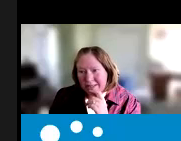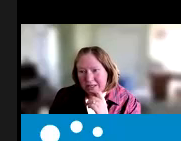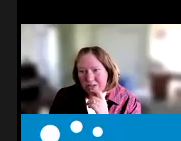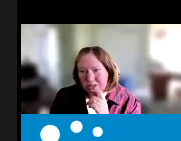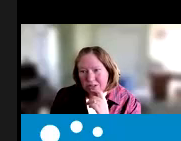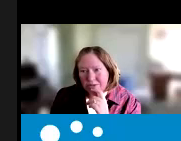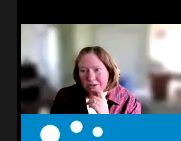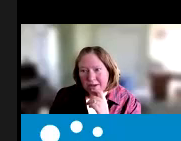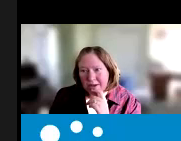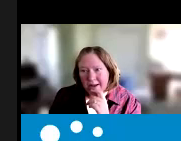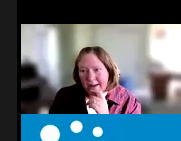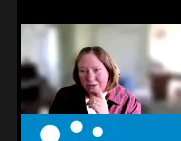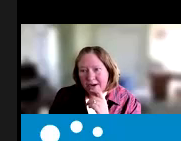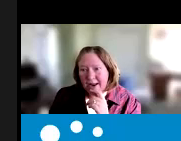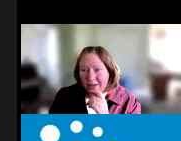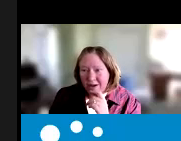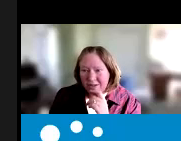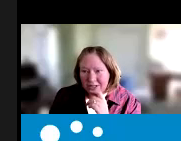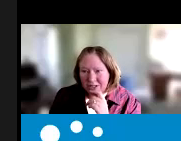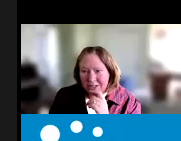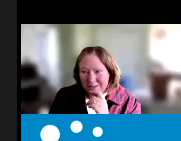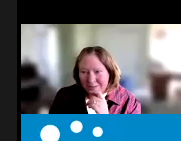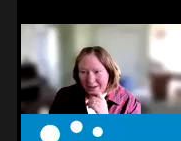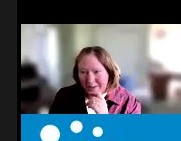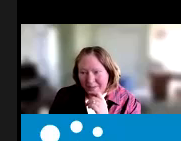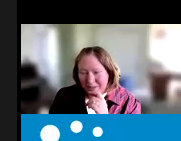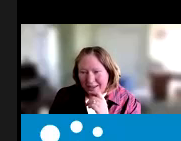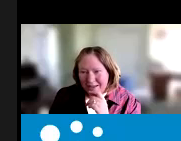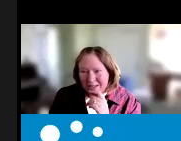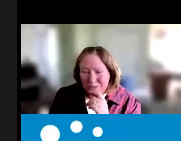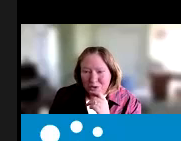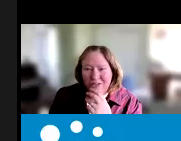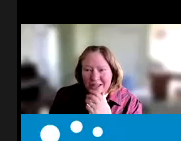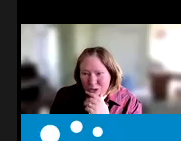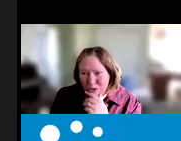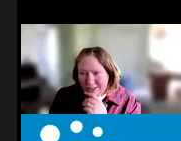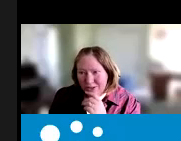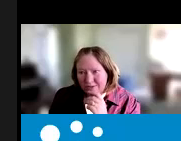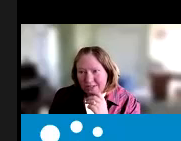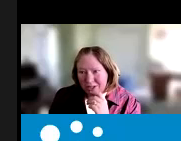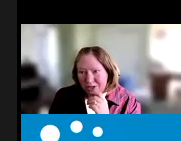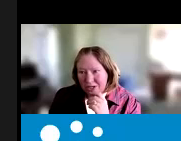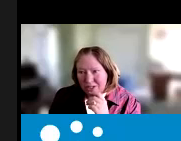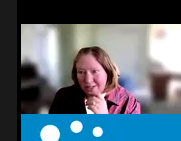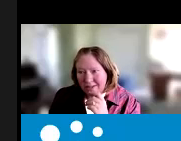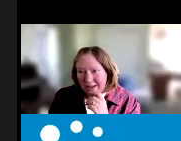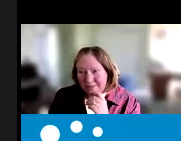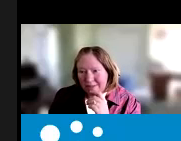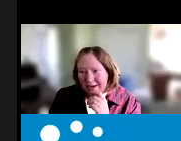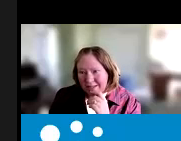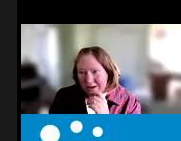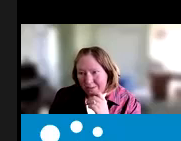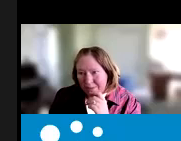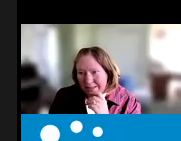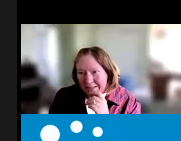will continue to try to have the conversation to move things towards service integration.